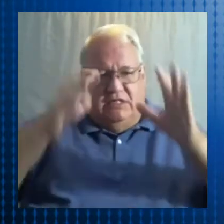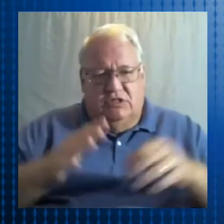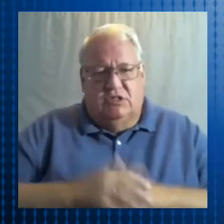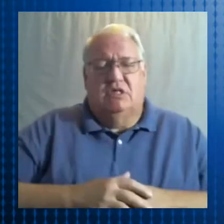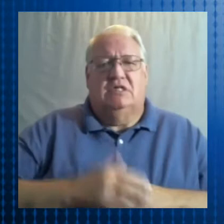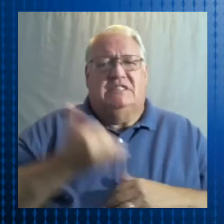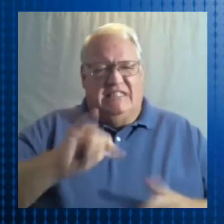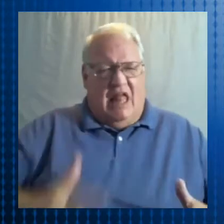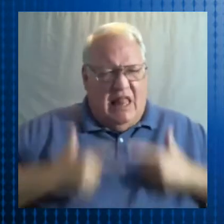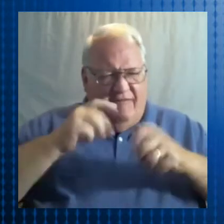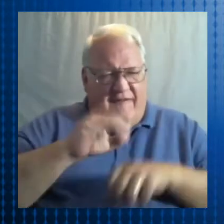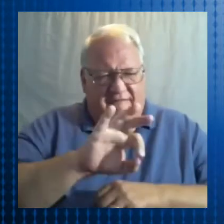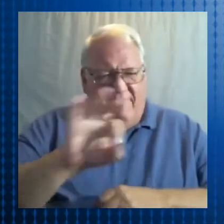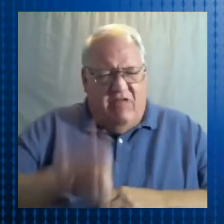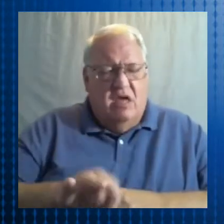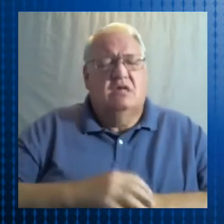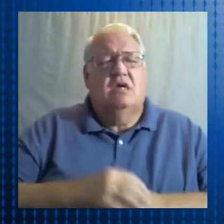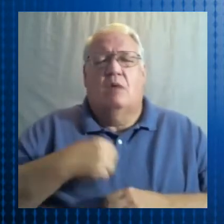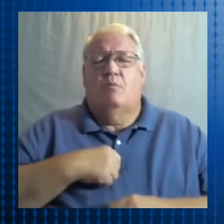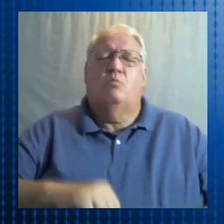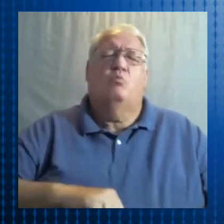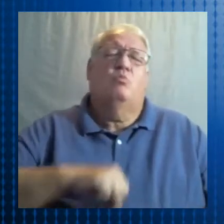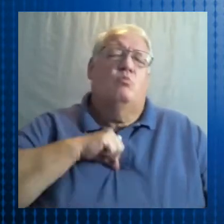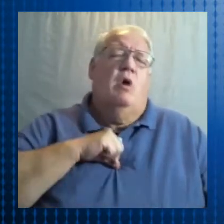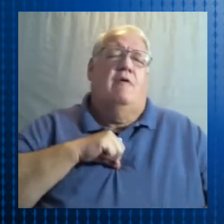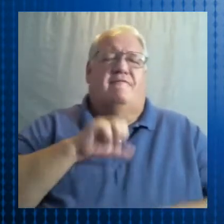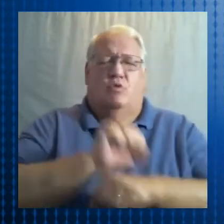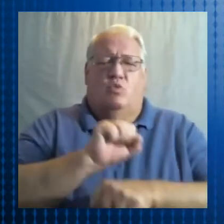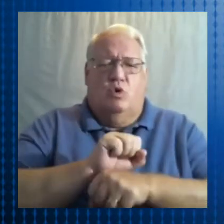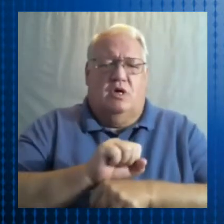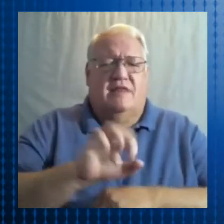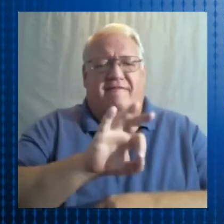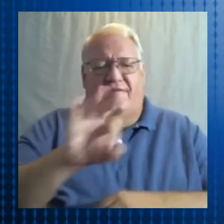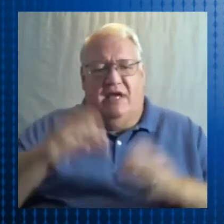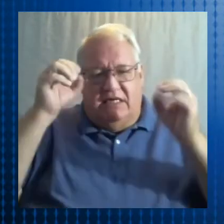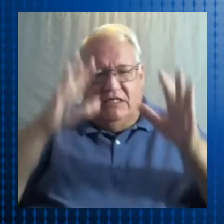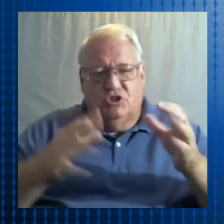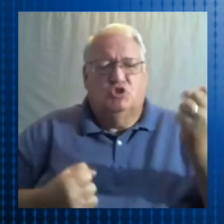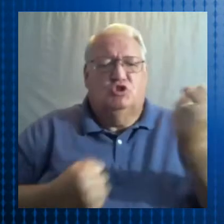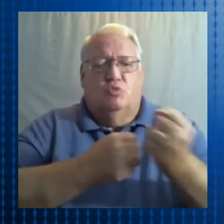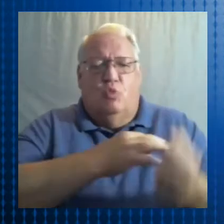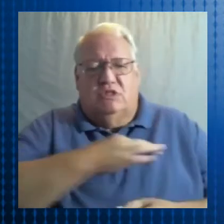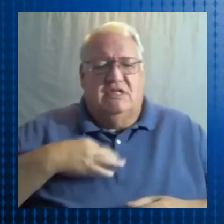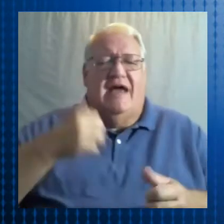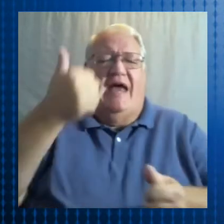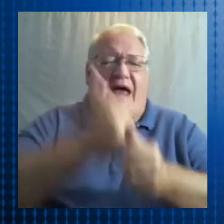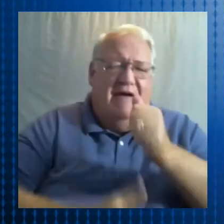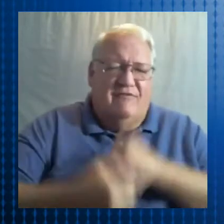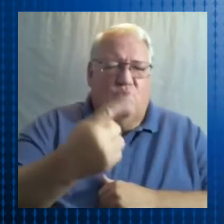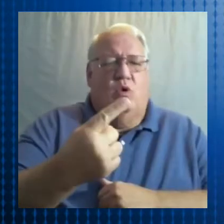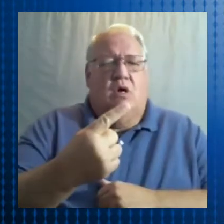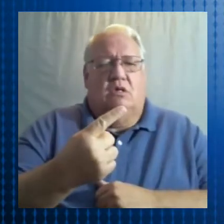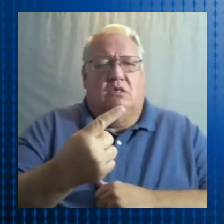still. And I'm so proud of the work that all the teachers and support staff and bus drivers, everyone